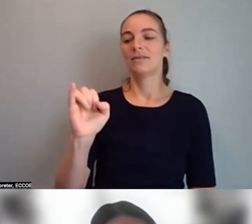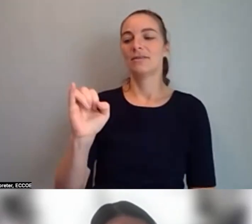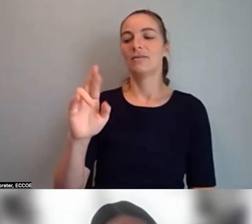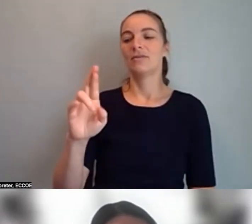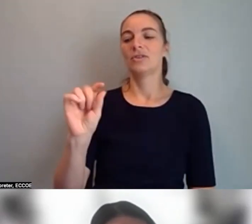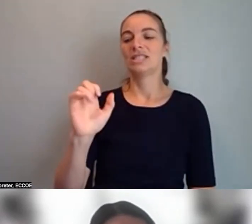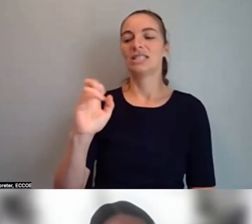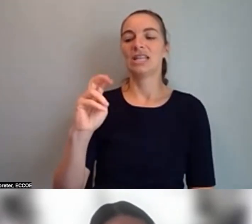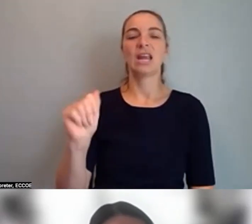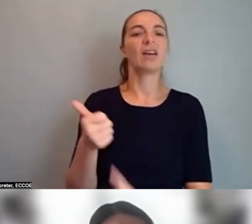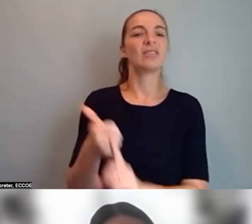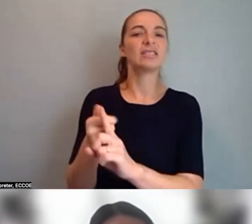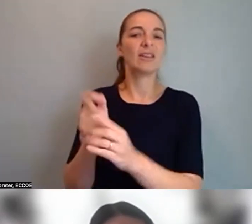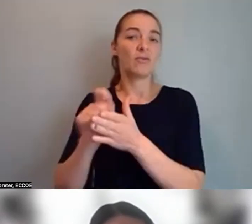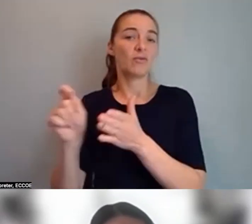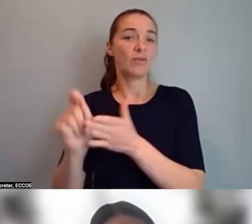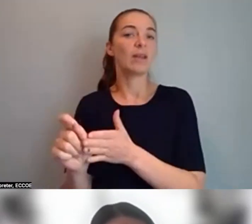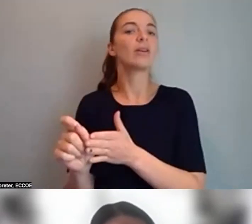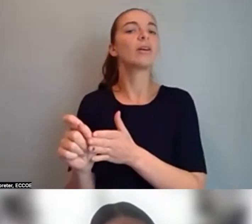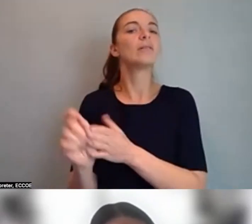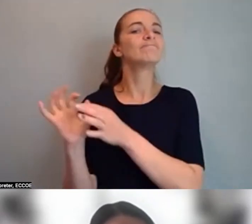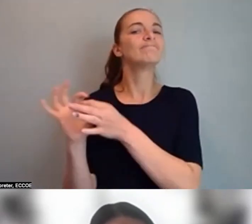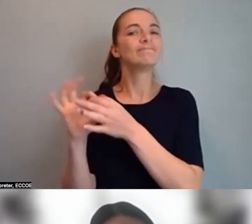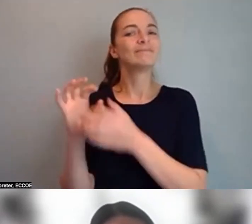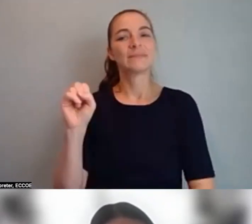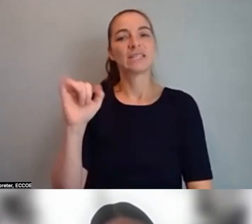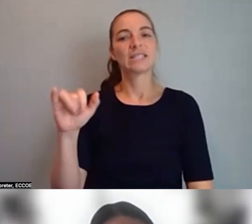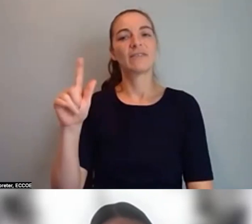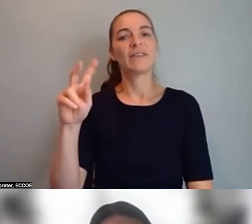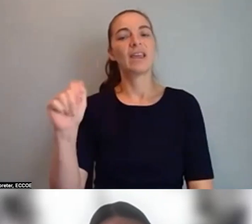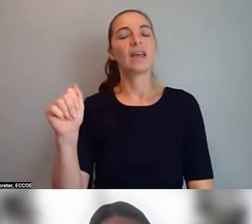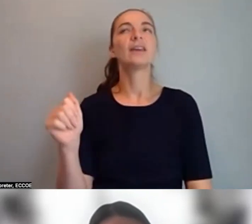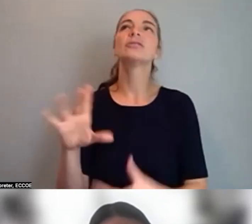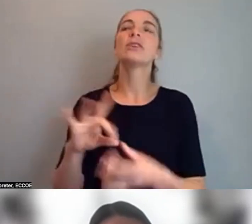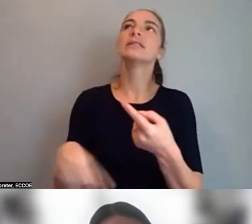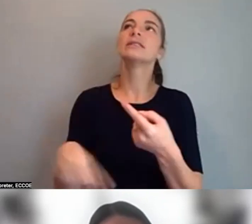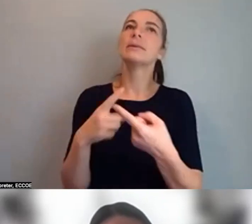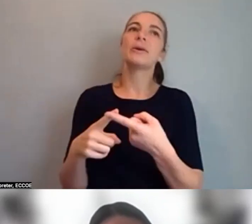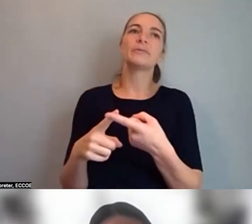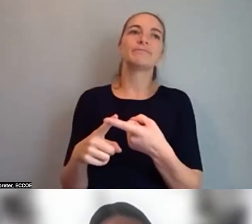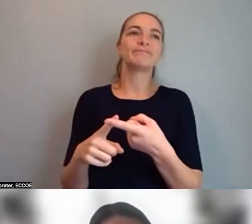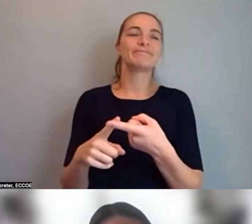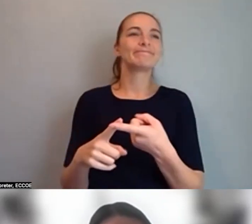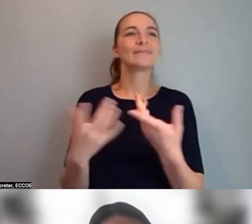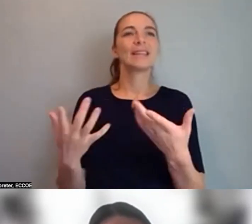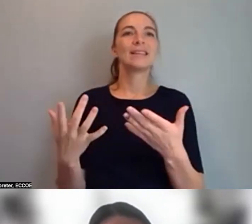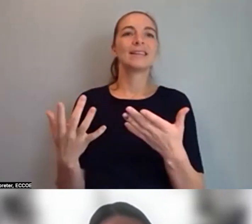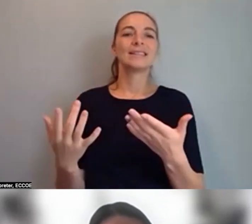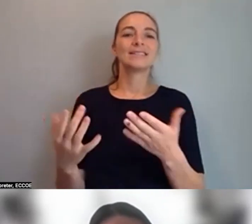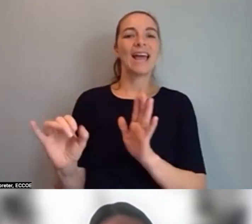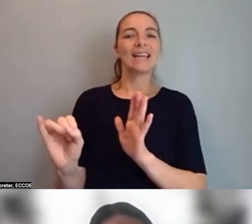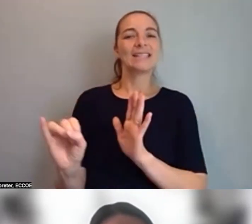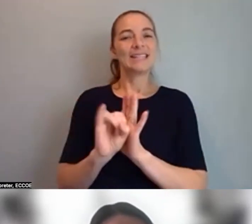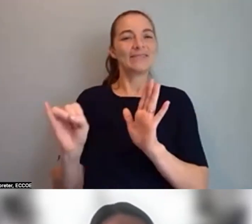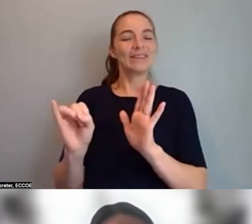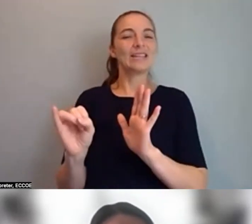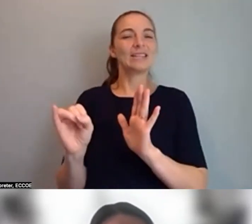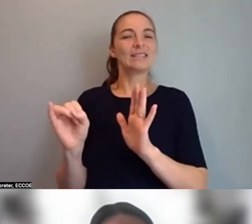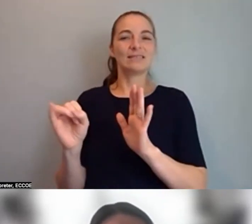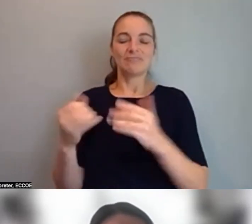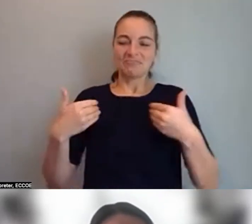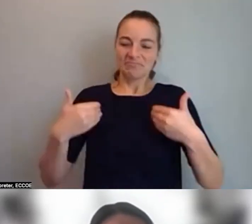you know, with oil and sort of why the, and that's why I spent so much time talking